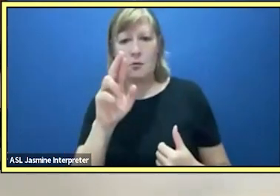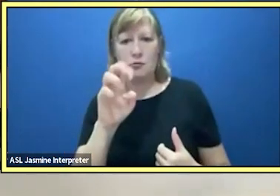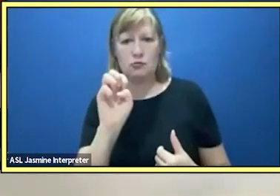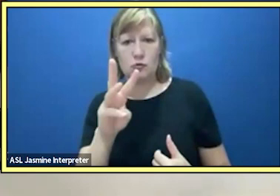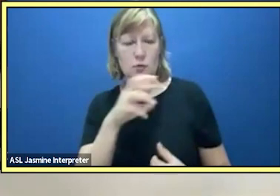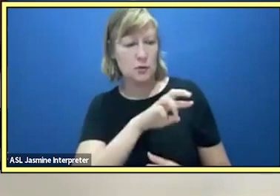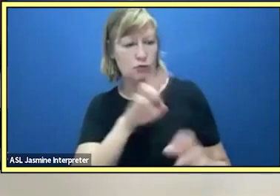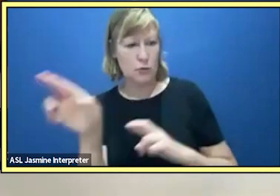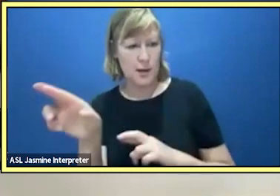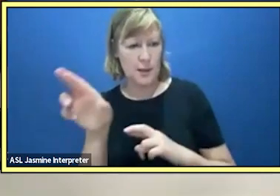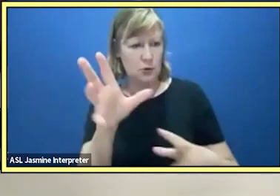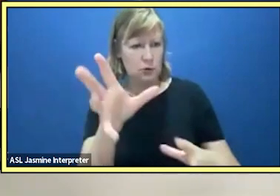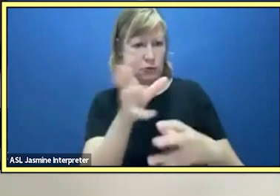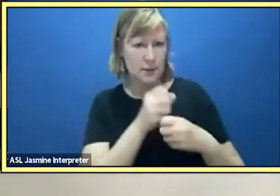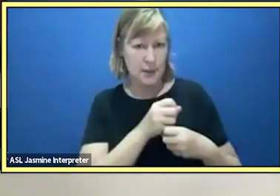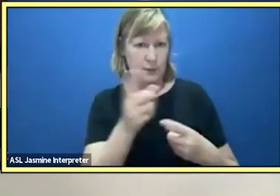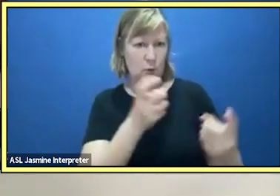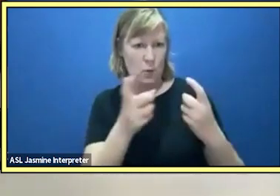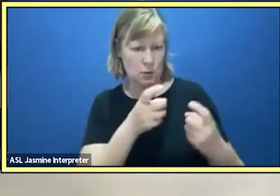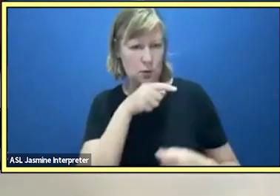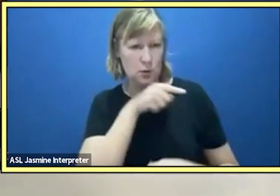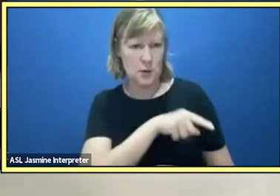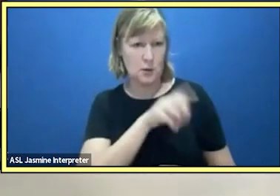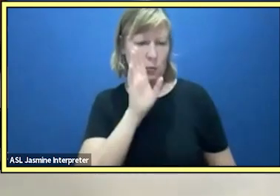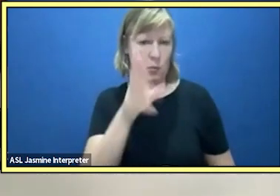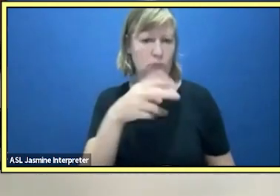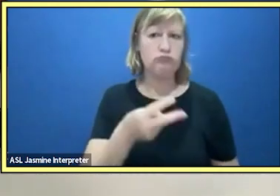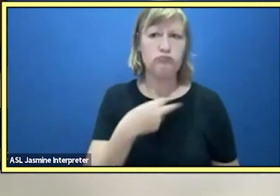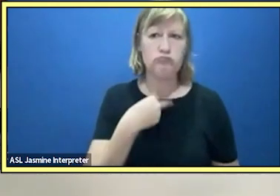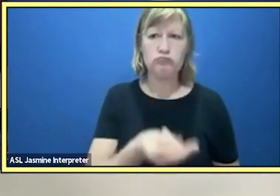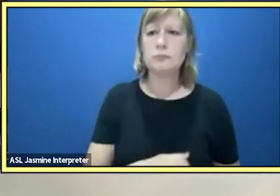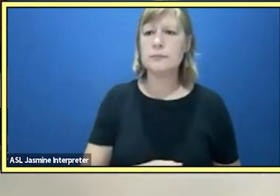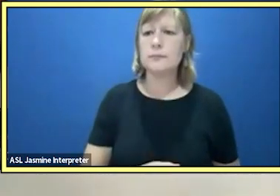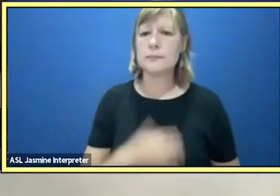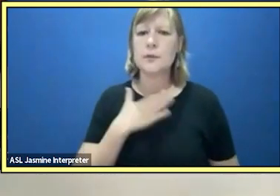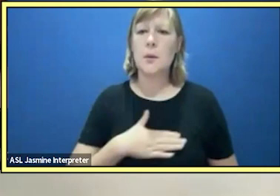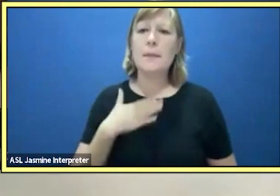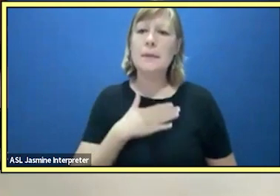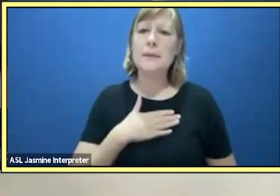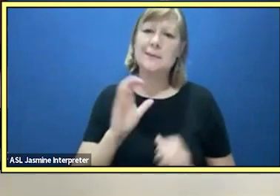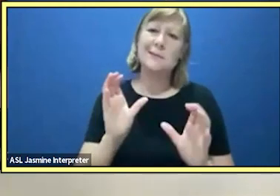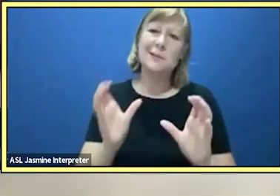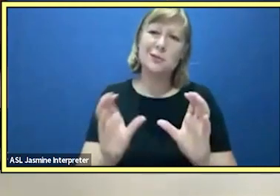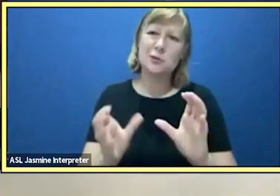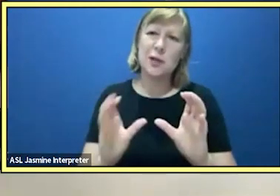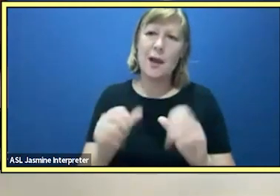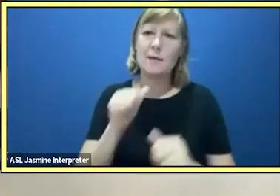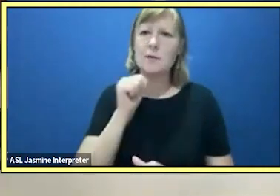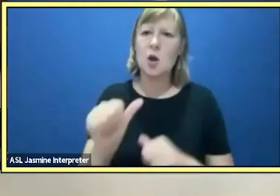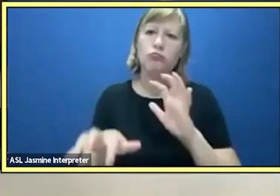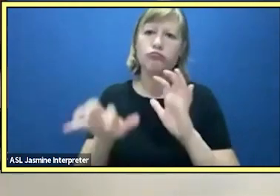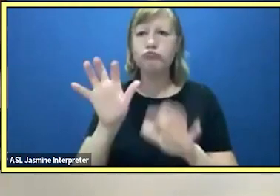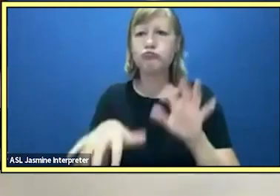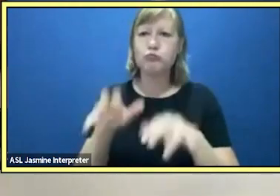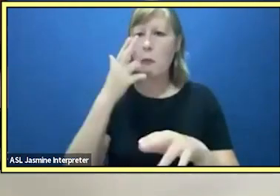that. And please try not to use the chat to, chat because a lot, we want to make sure that